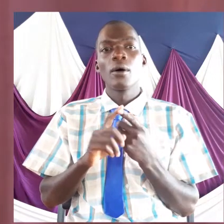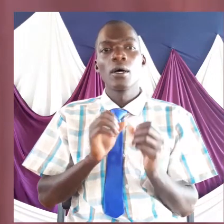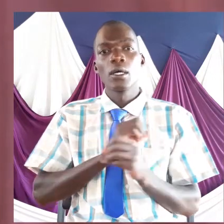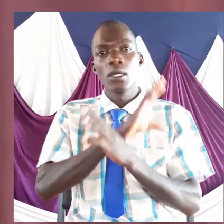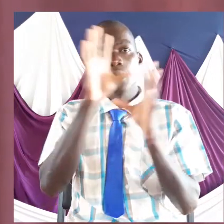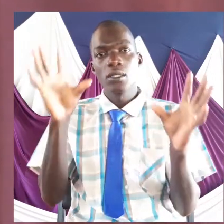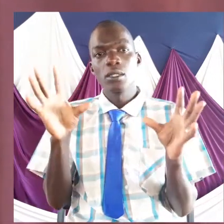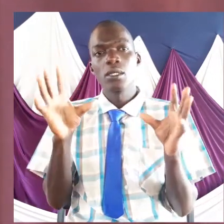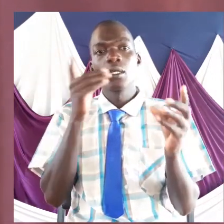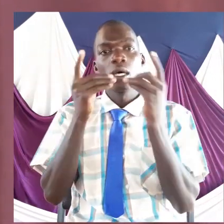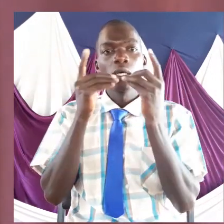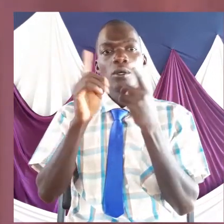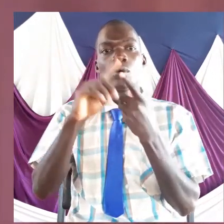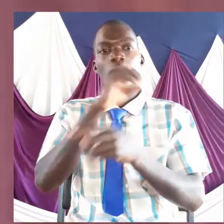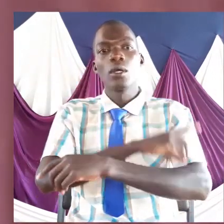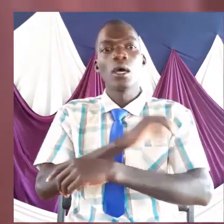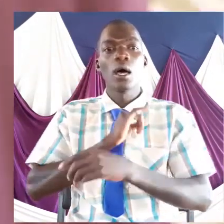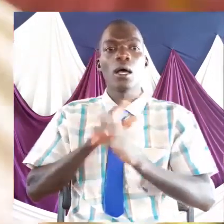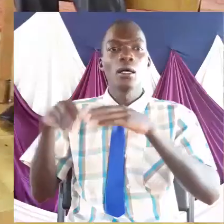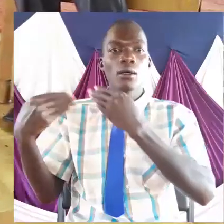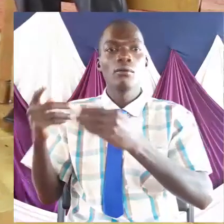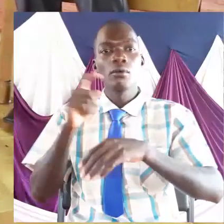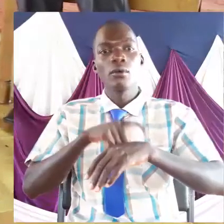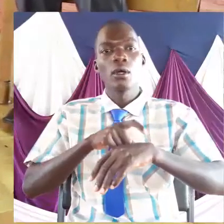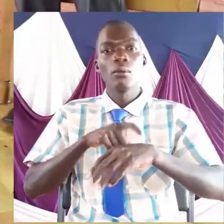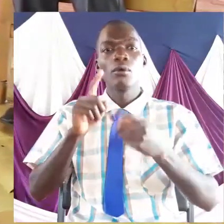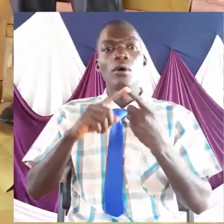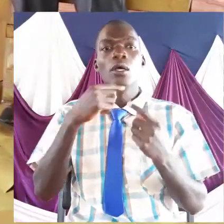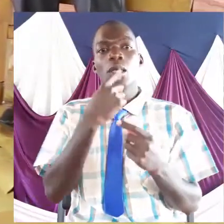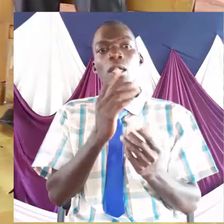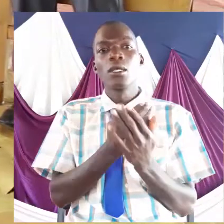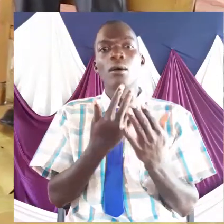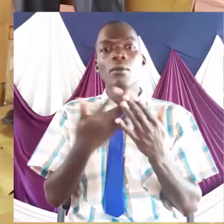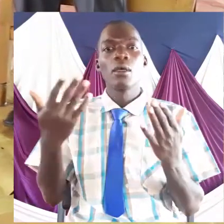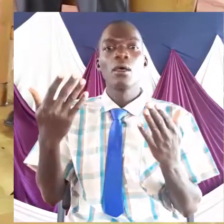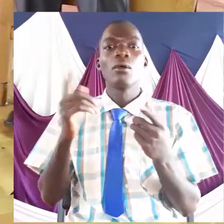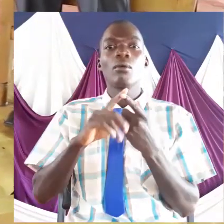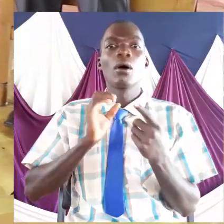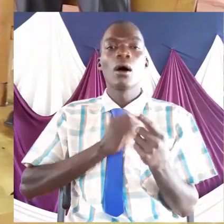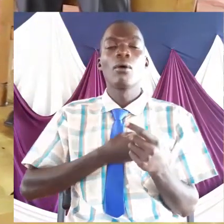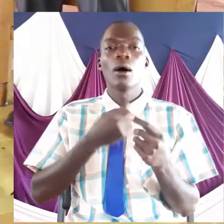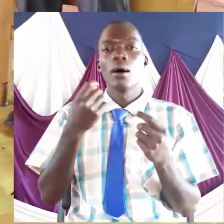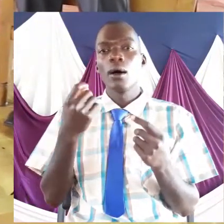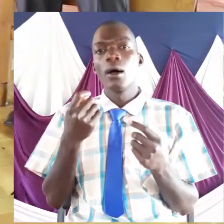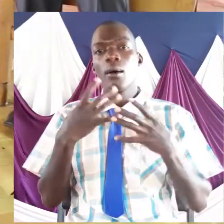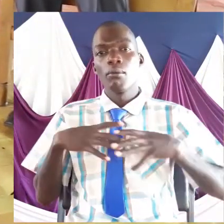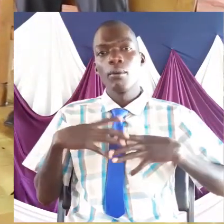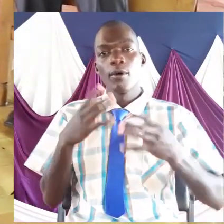discussion today, and Elder, I'll give you a chance to say something to our viewers as we close.